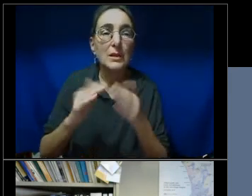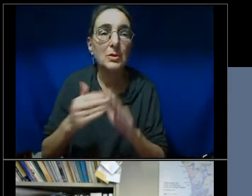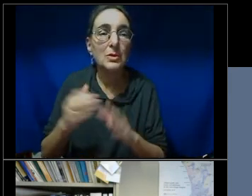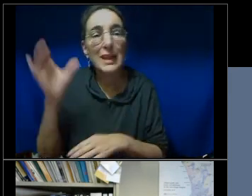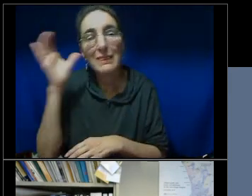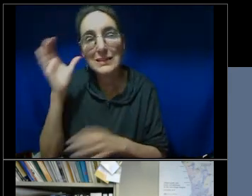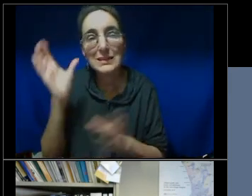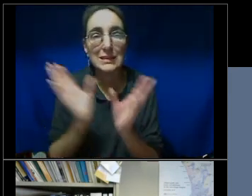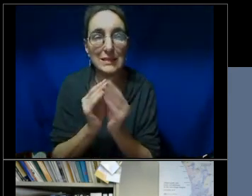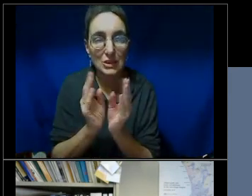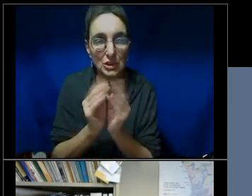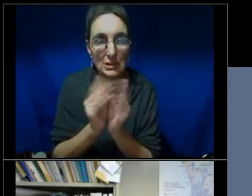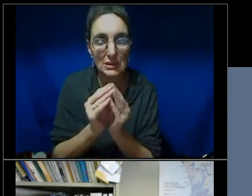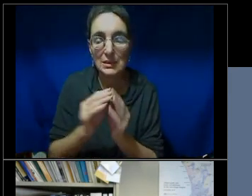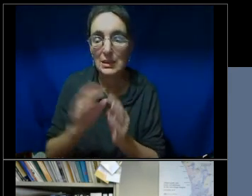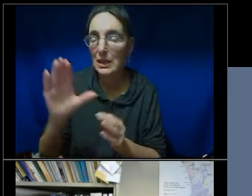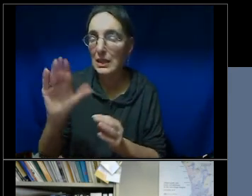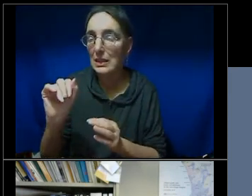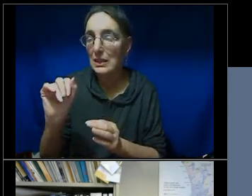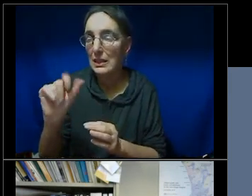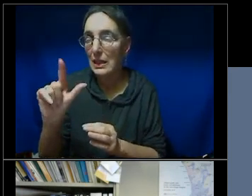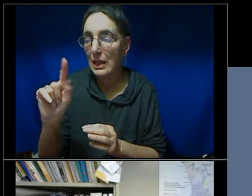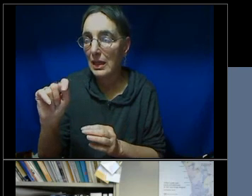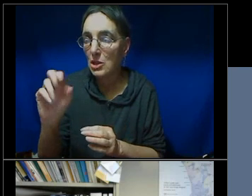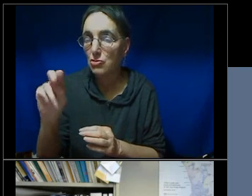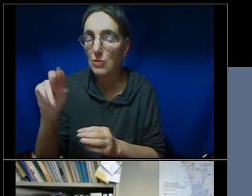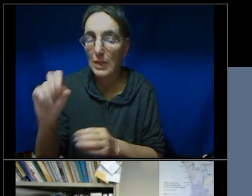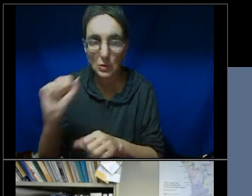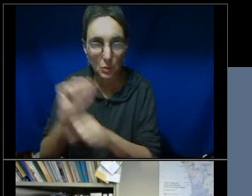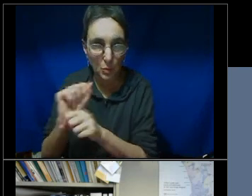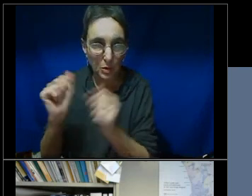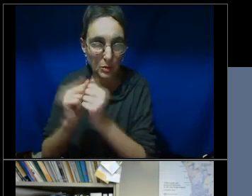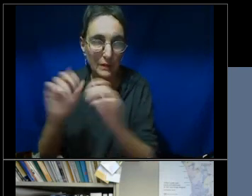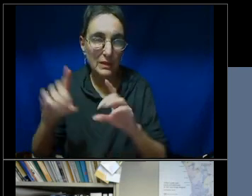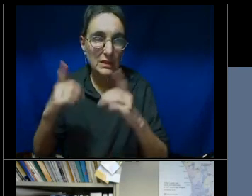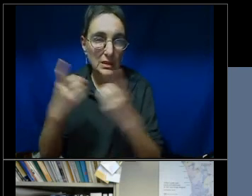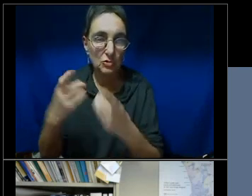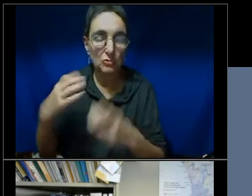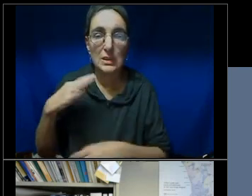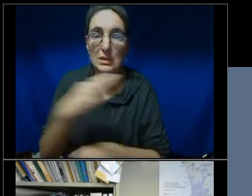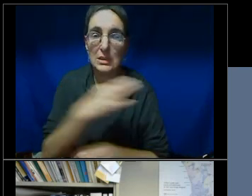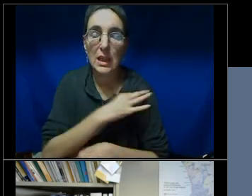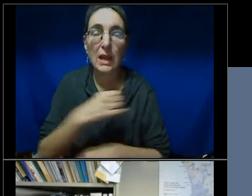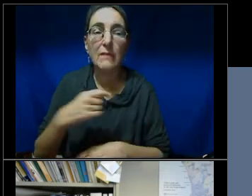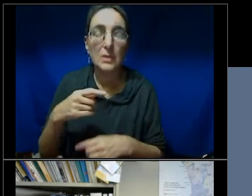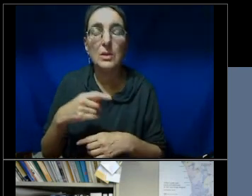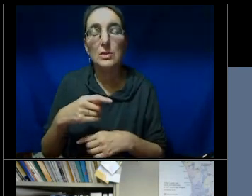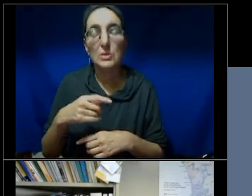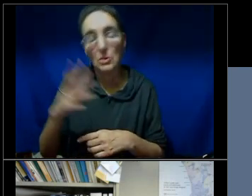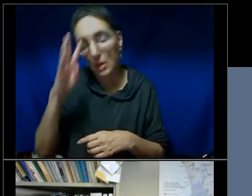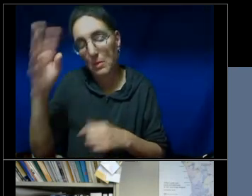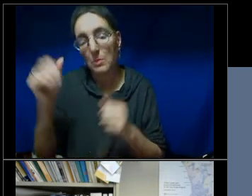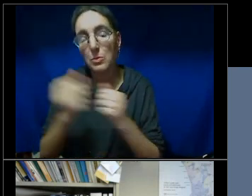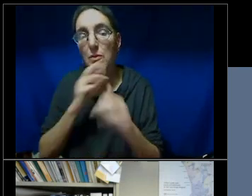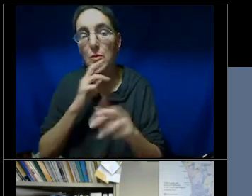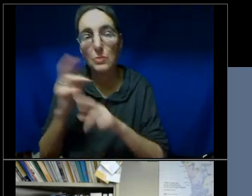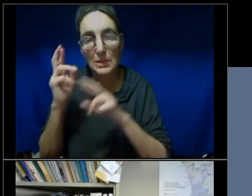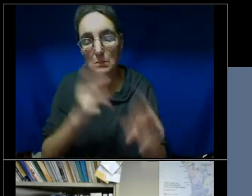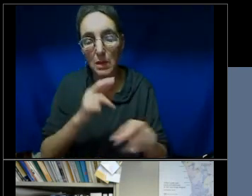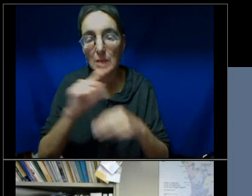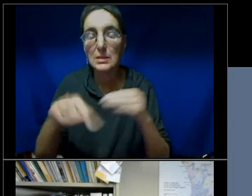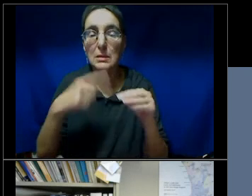Caltrans will work internally with district staff to coordinate a response to comments raised regarding encampments in